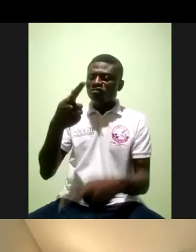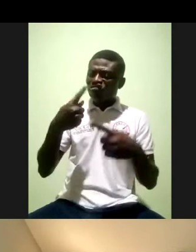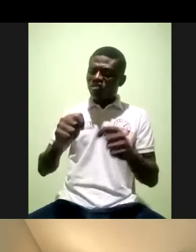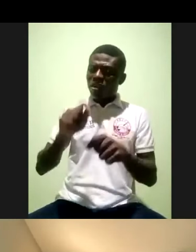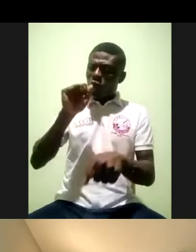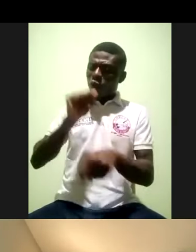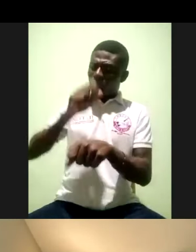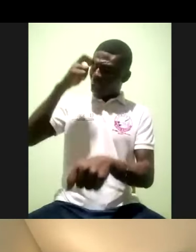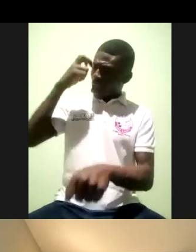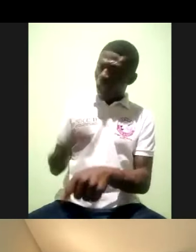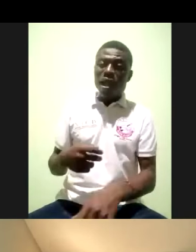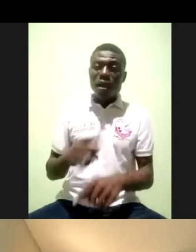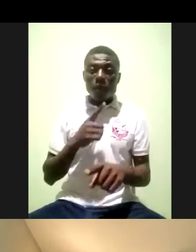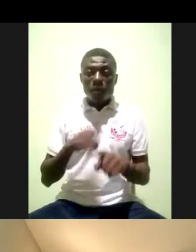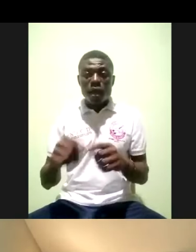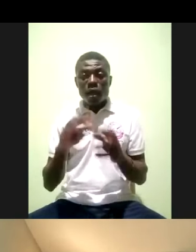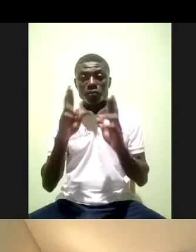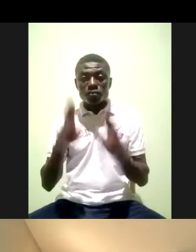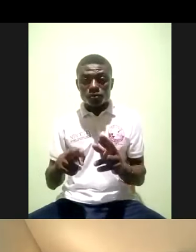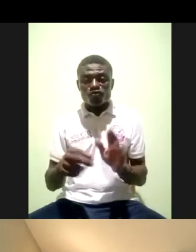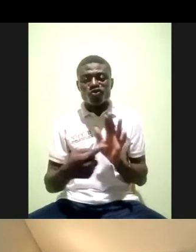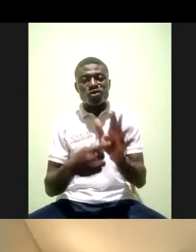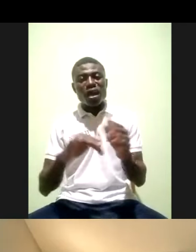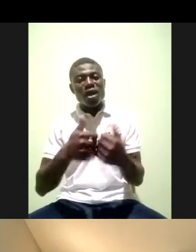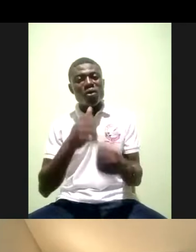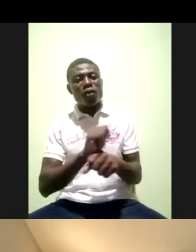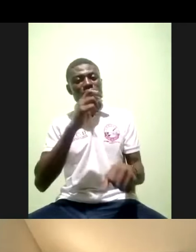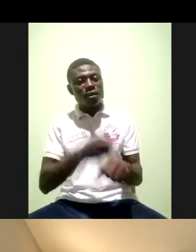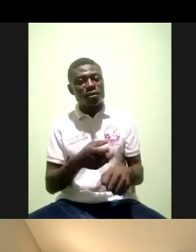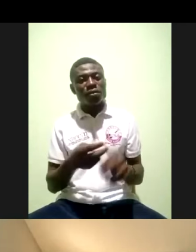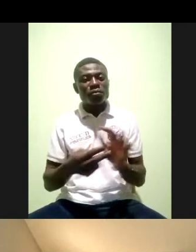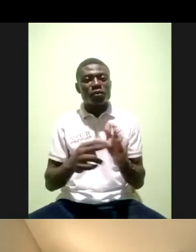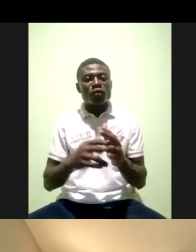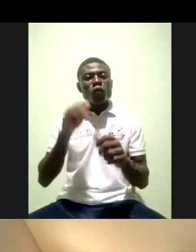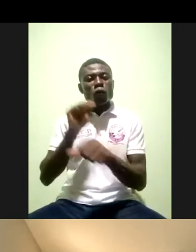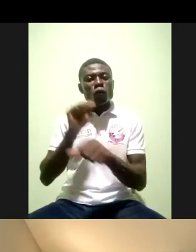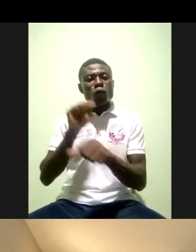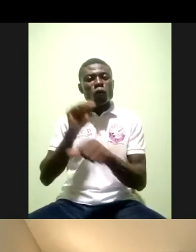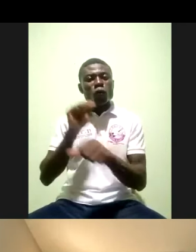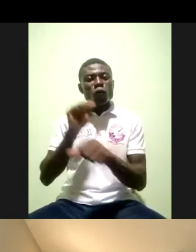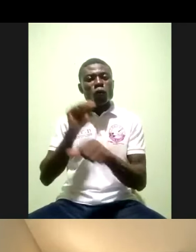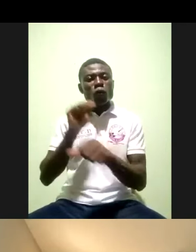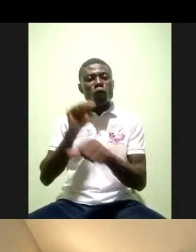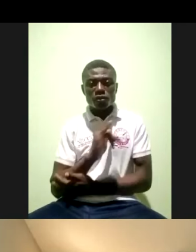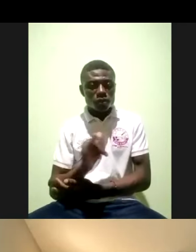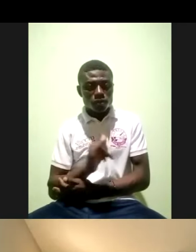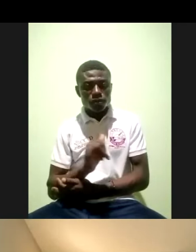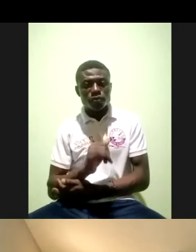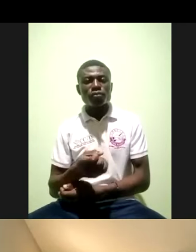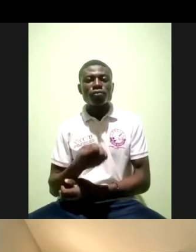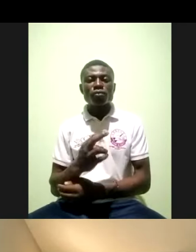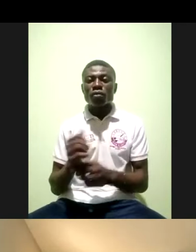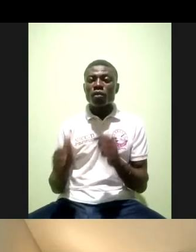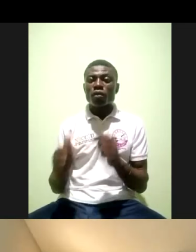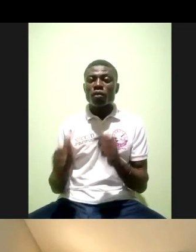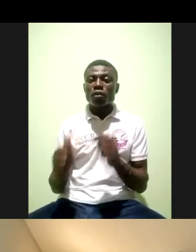hard, but the results may not show their efforts. The product may not be the same. The outcome of their effort is